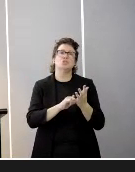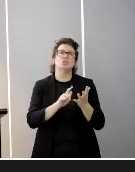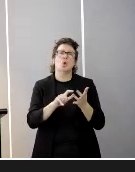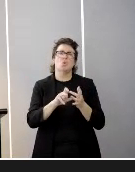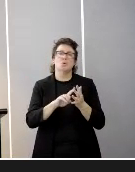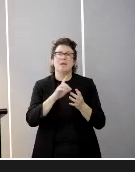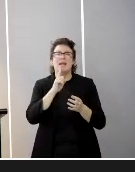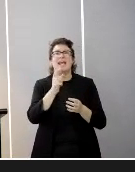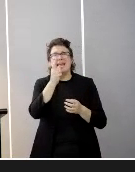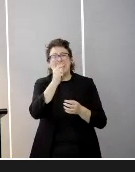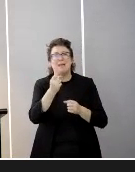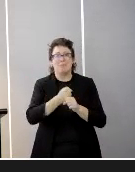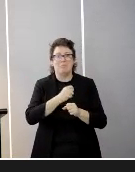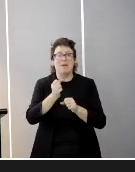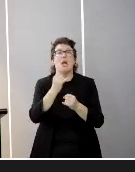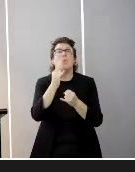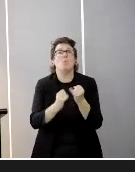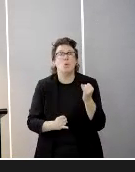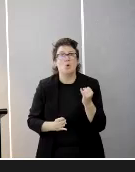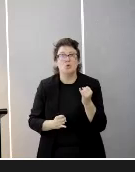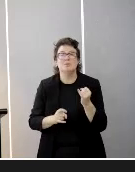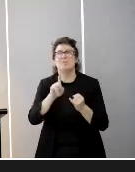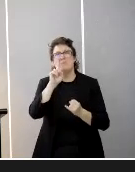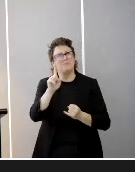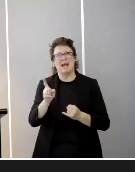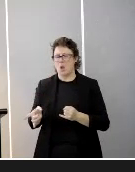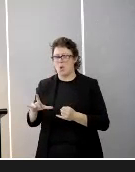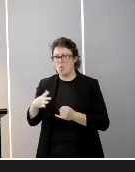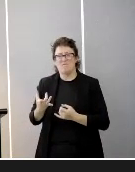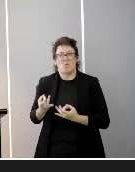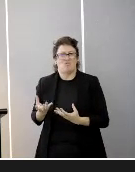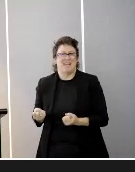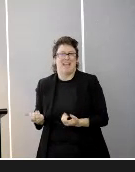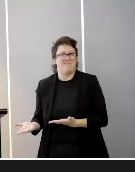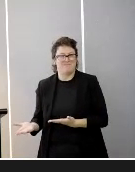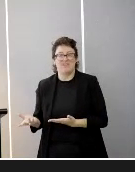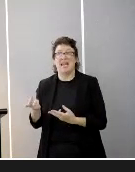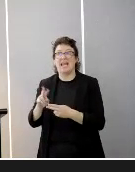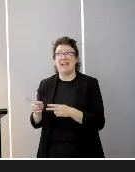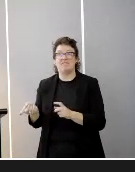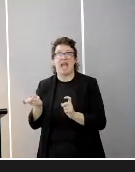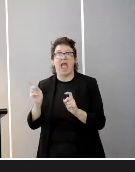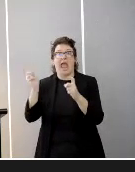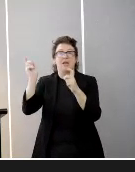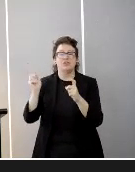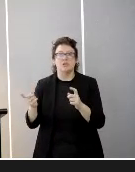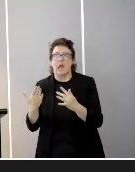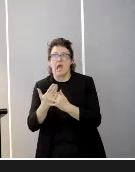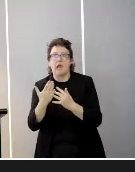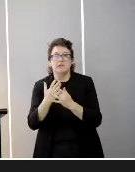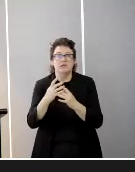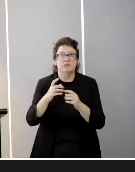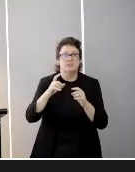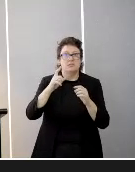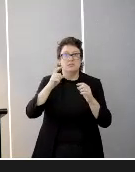amplify what someone's already going through. So if they're anxious, having access to, the terrible things that are going on